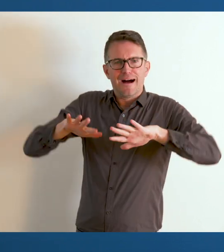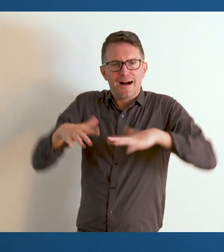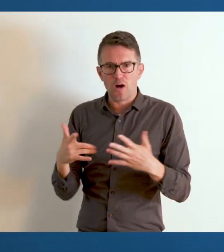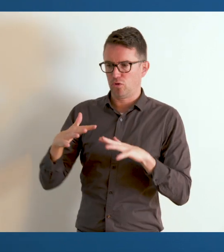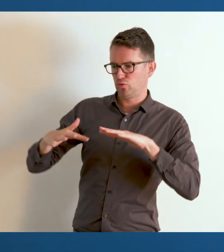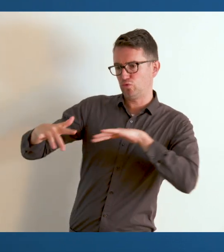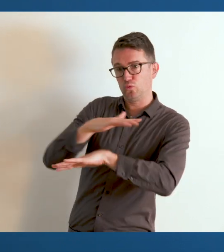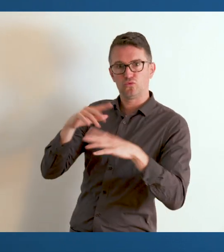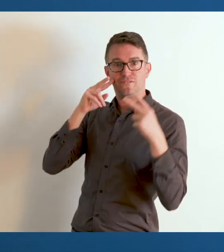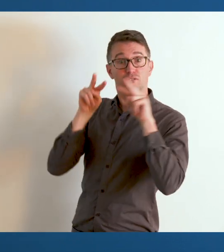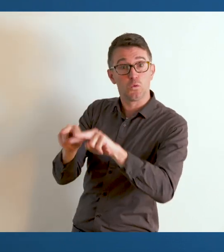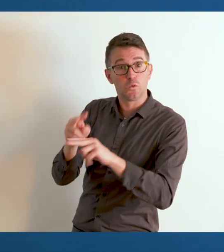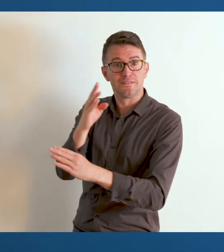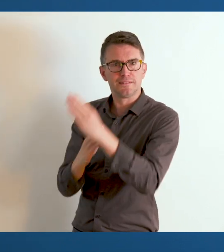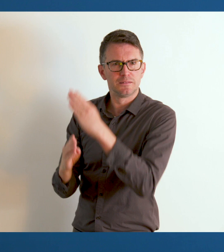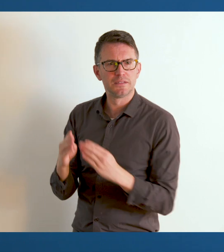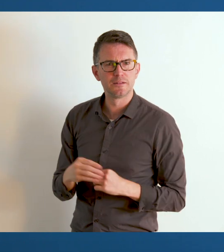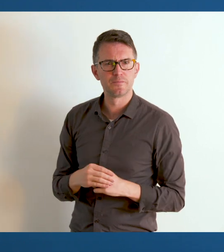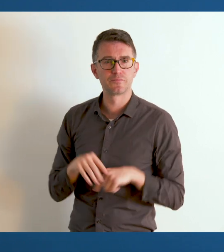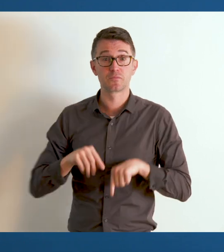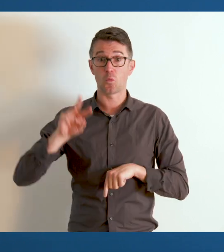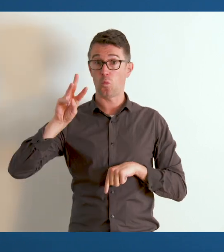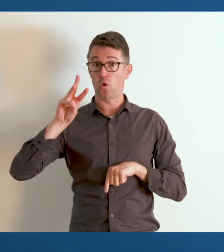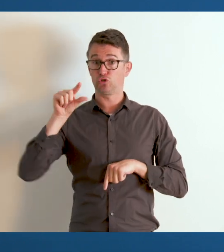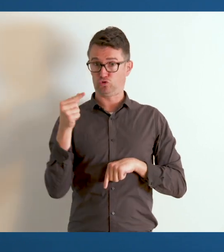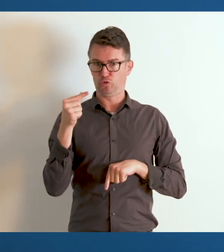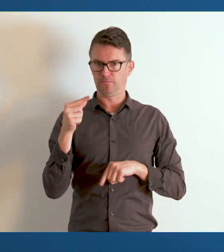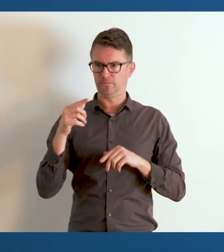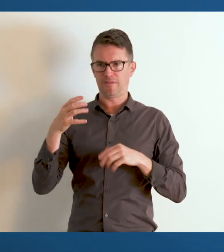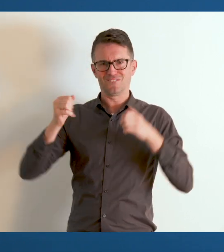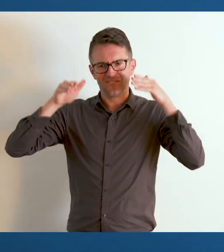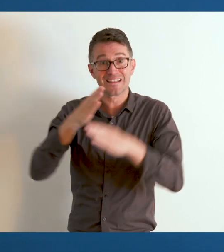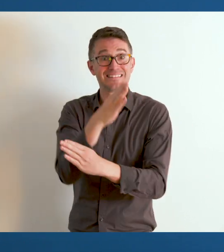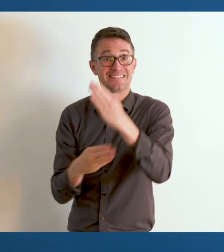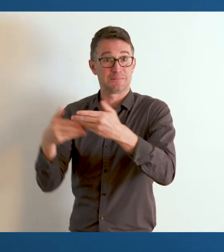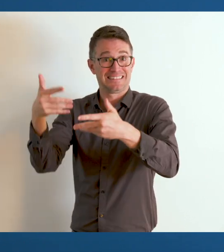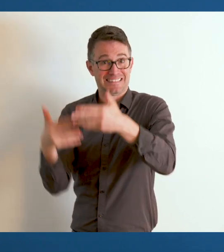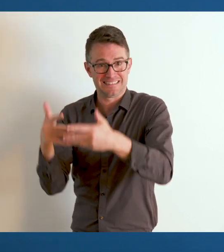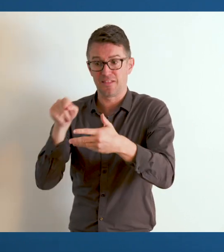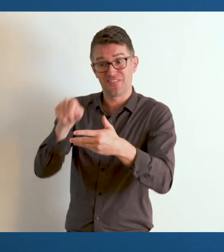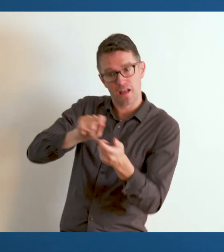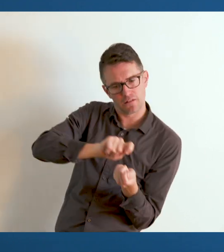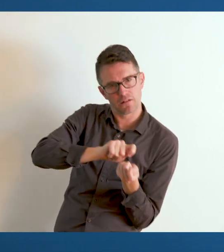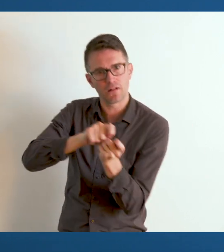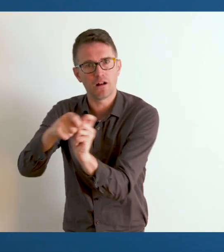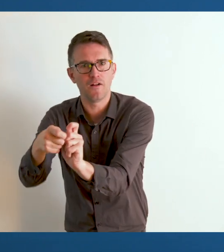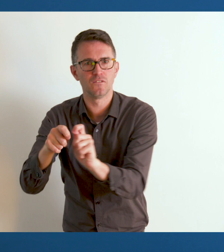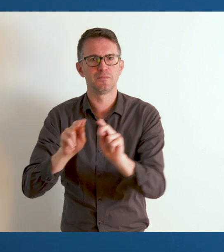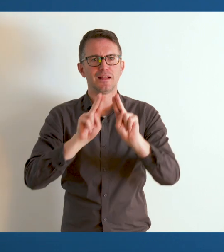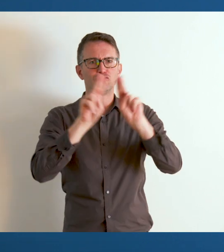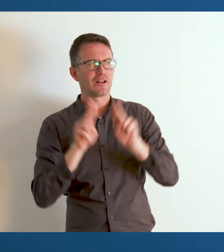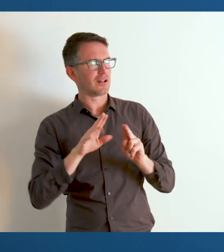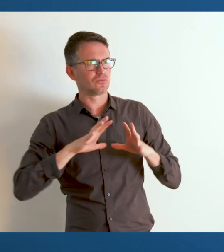disability. The Washington Group on Disability Statistics evolved from an international seminar, a